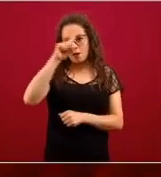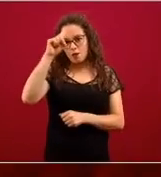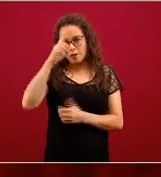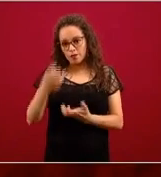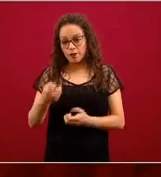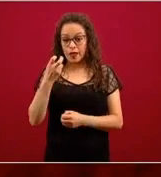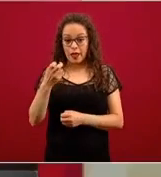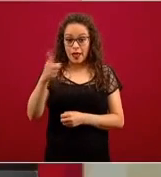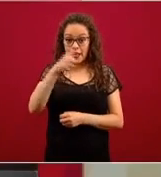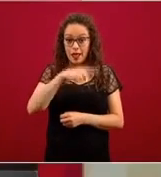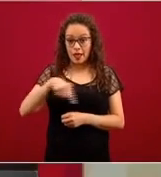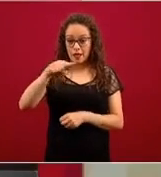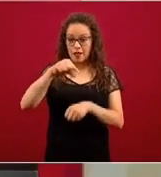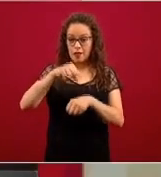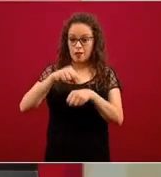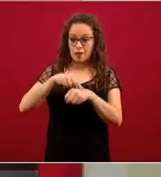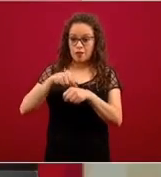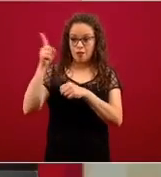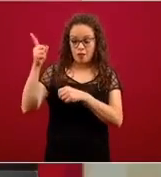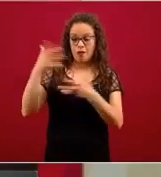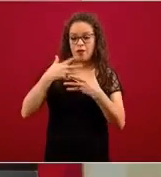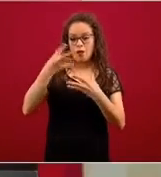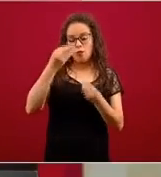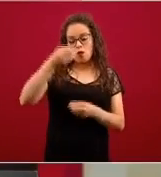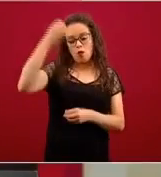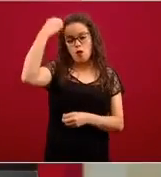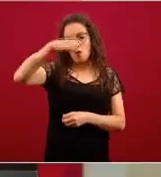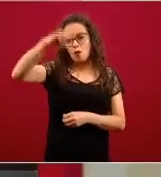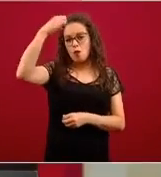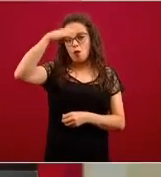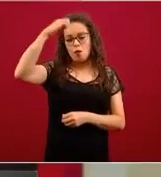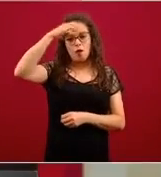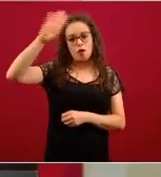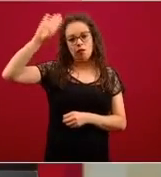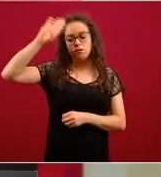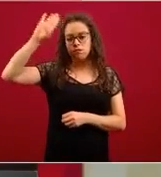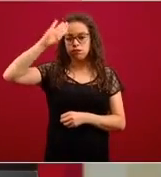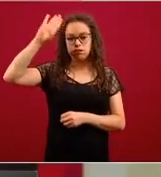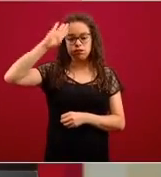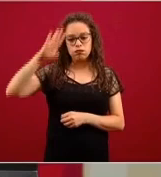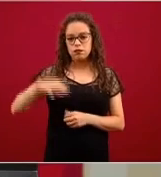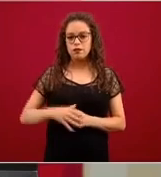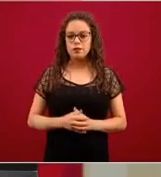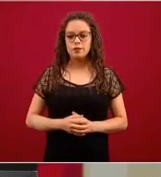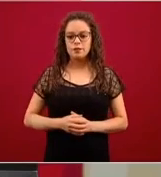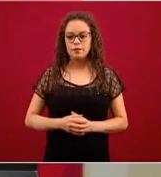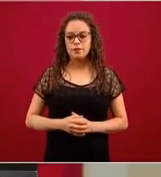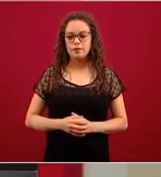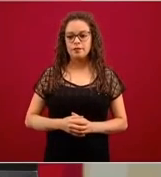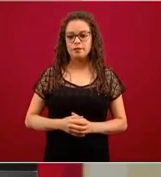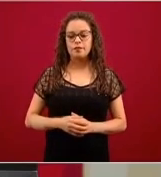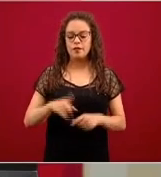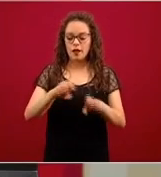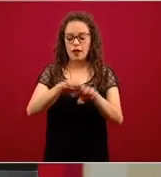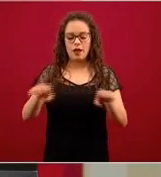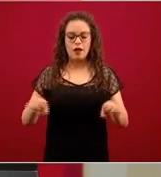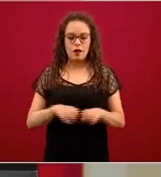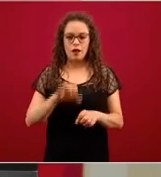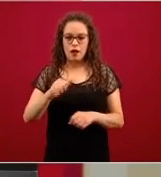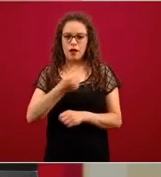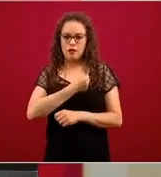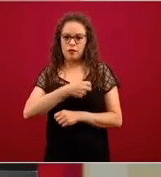help and advice from these people. They have a lot of advice, these people who recently arrived on the